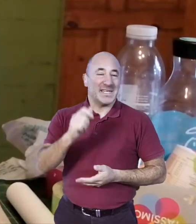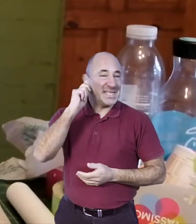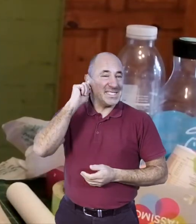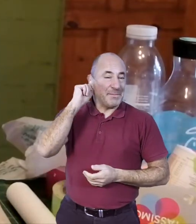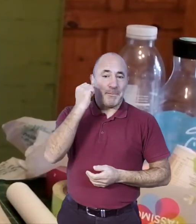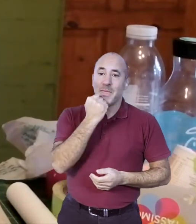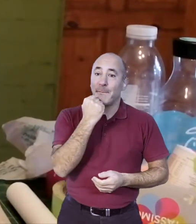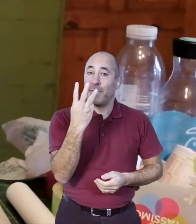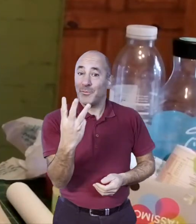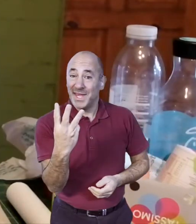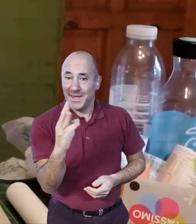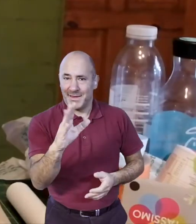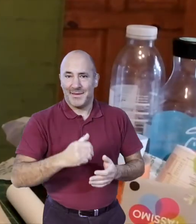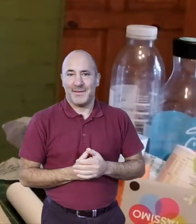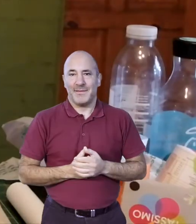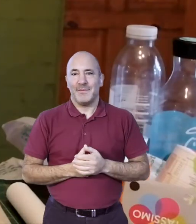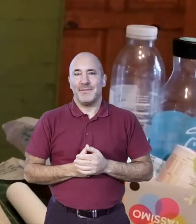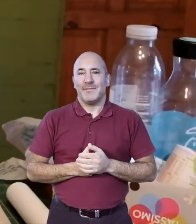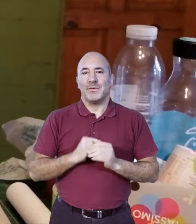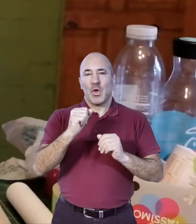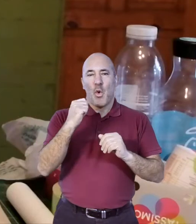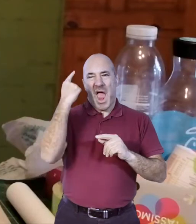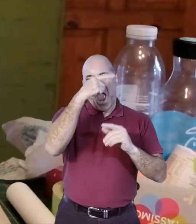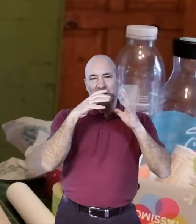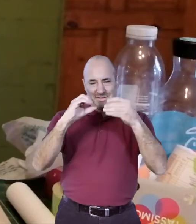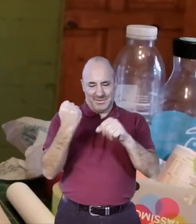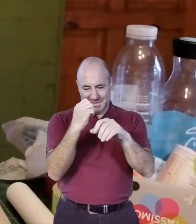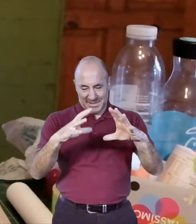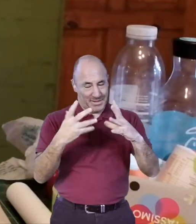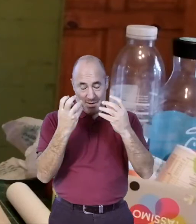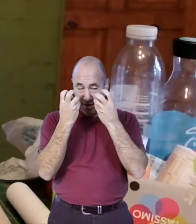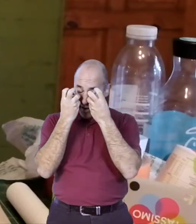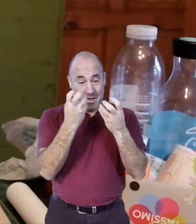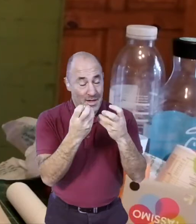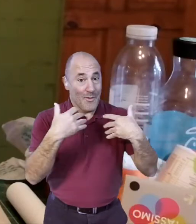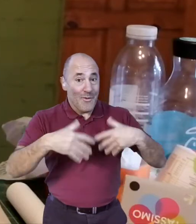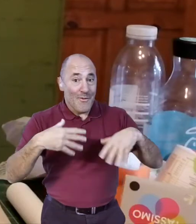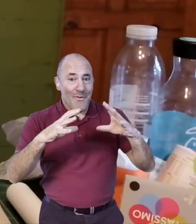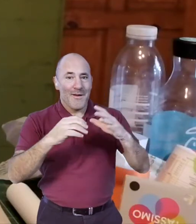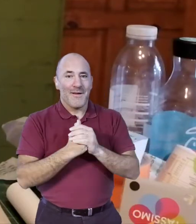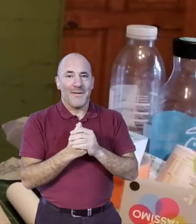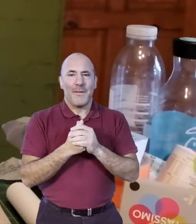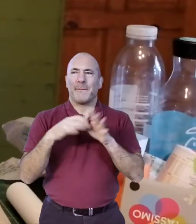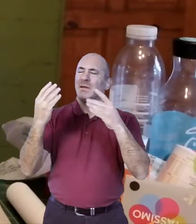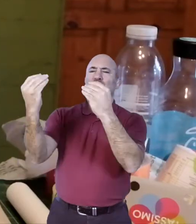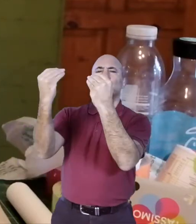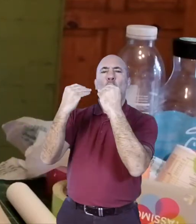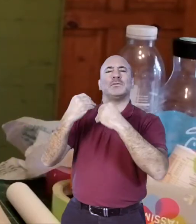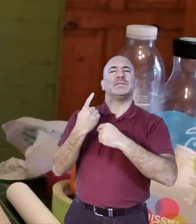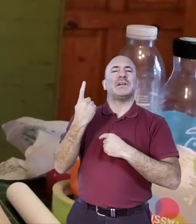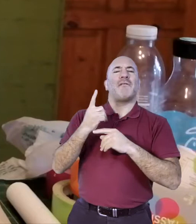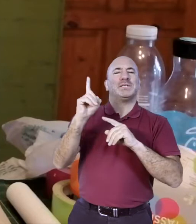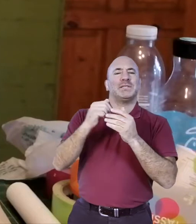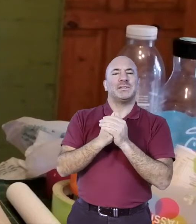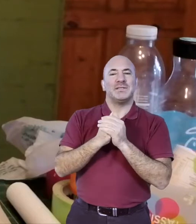Tip number 3, make your head eye-catching. One thing that I was always